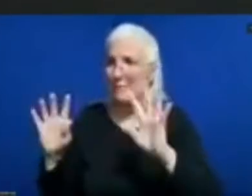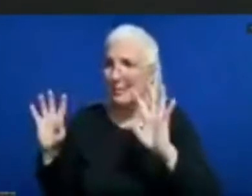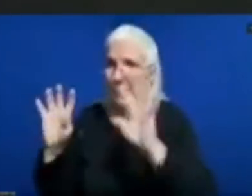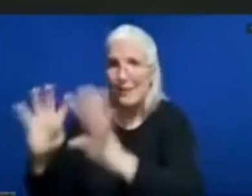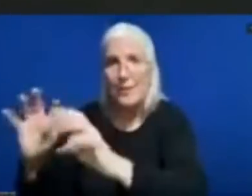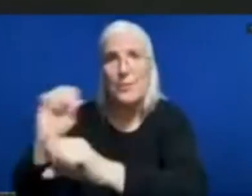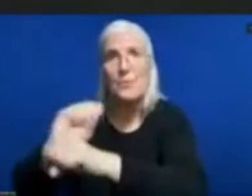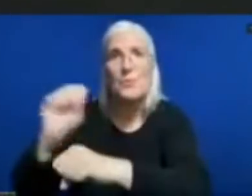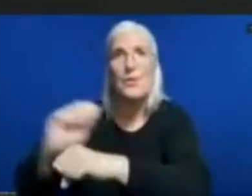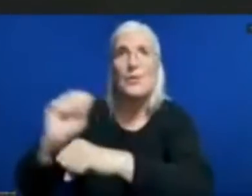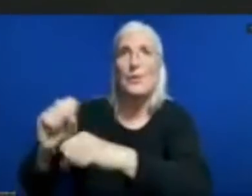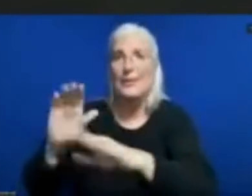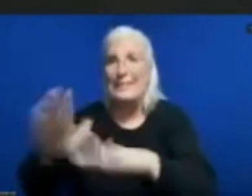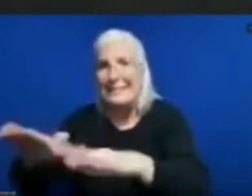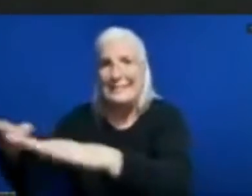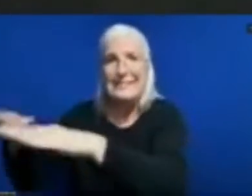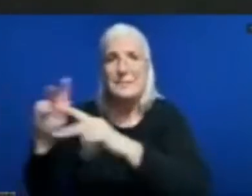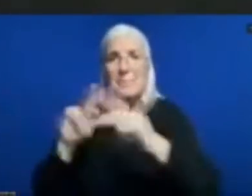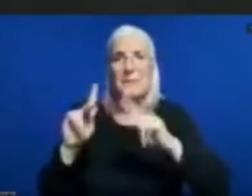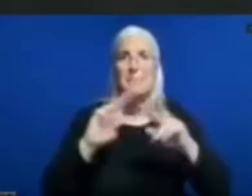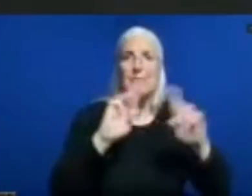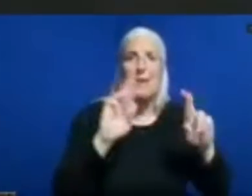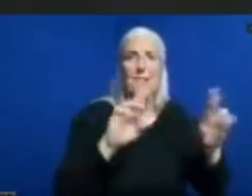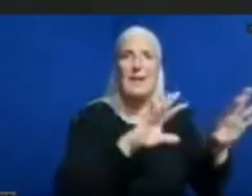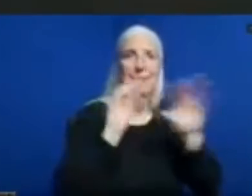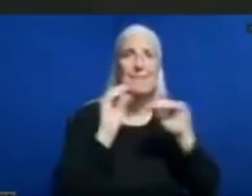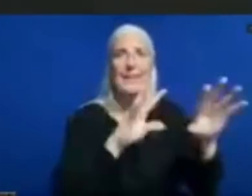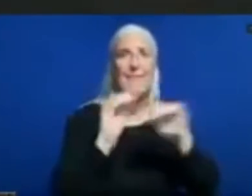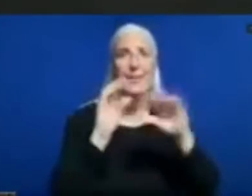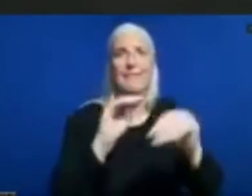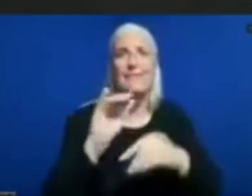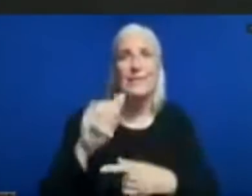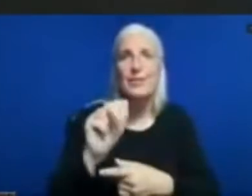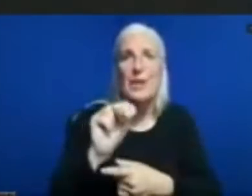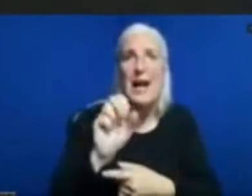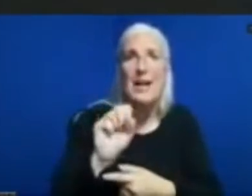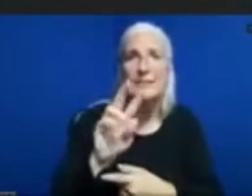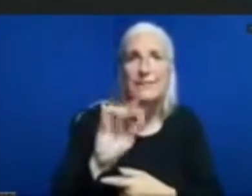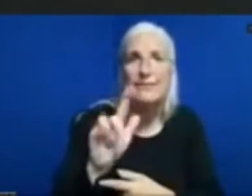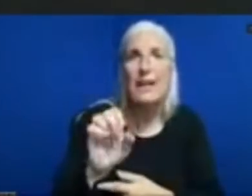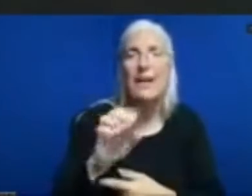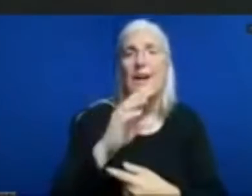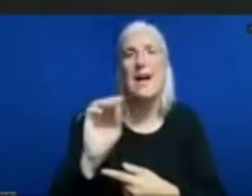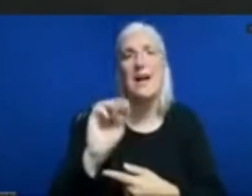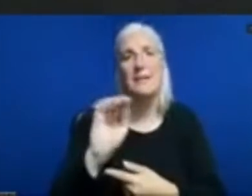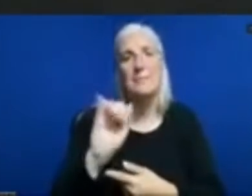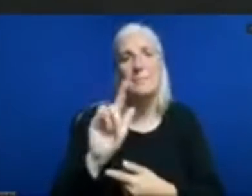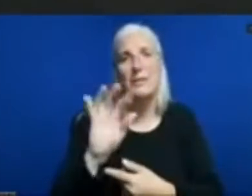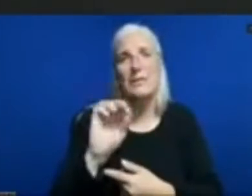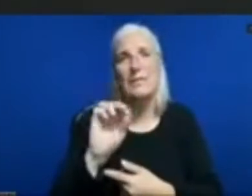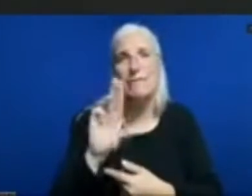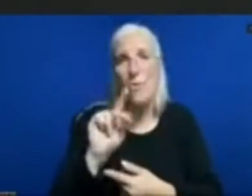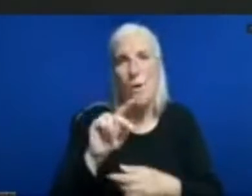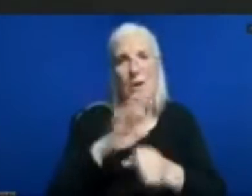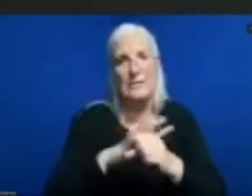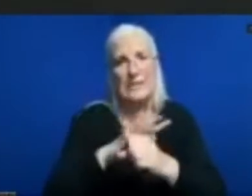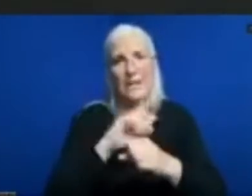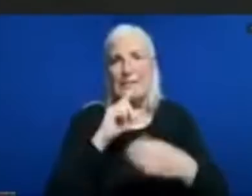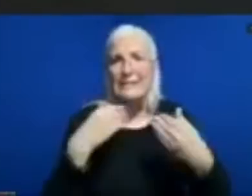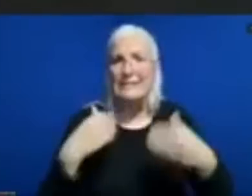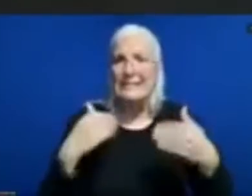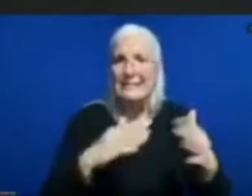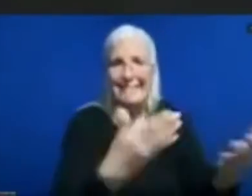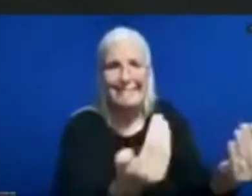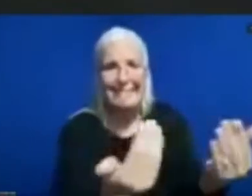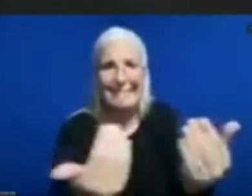areas, just tied up out in that direction, and as the operations chief says, the fire in the